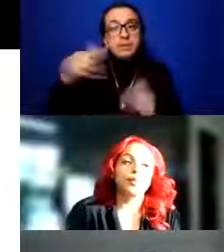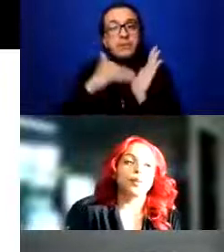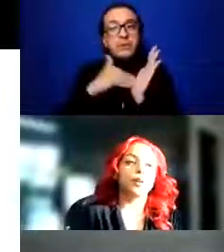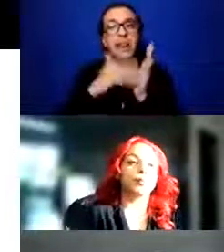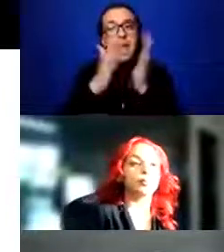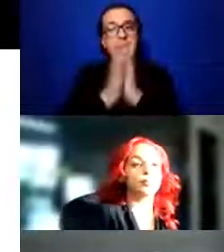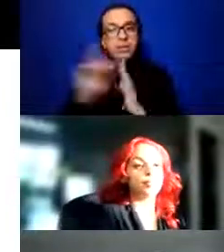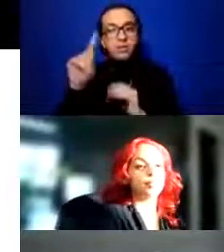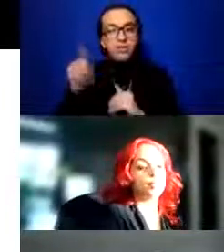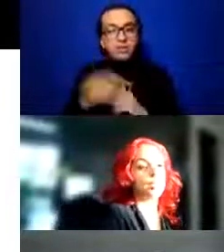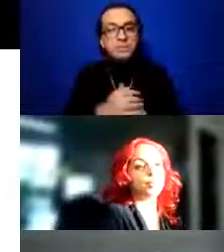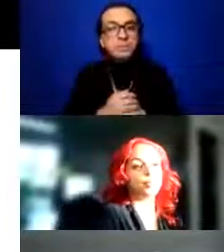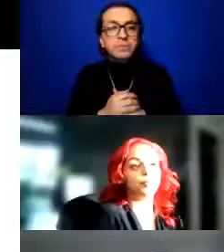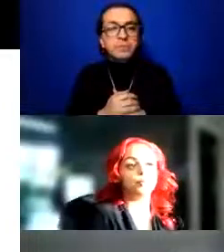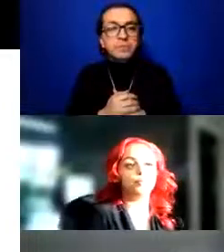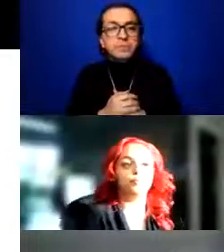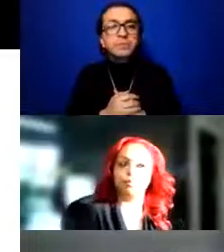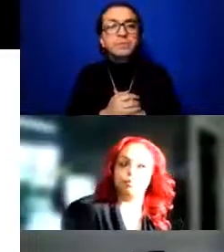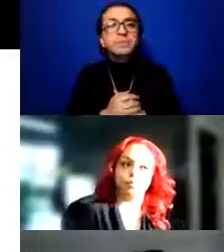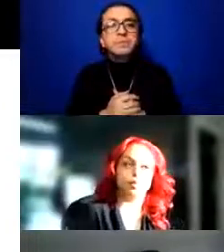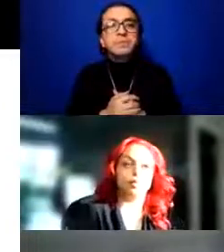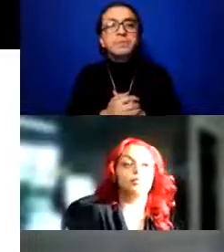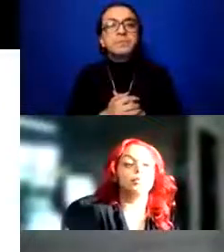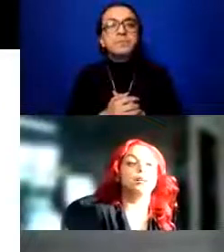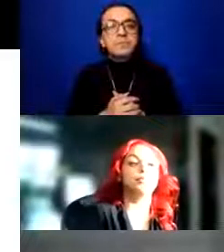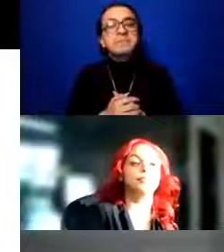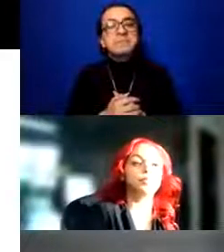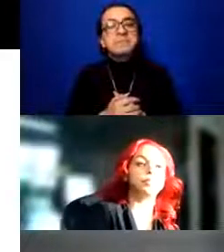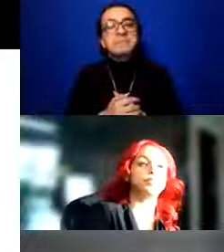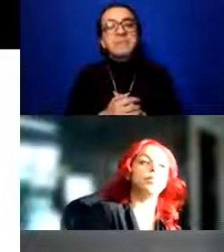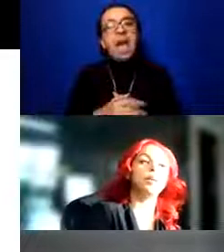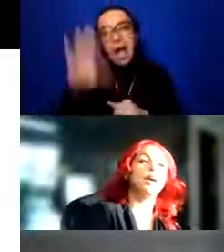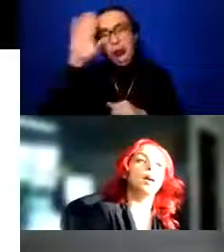So I know that was a lot of